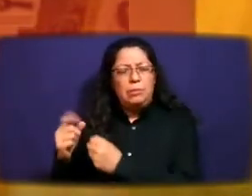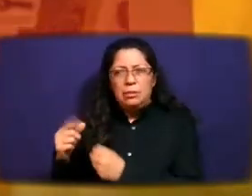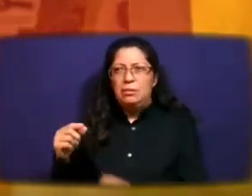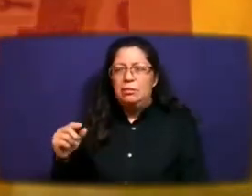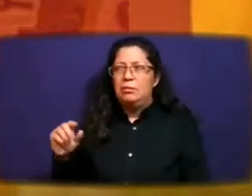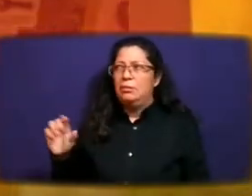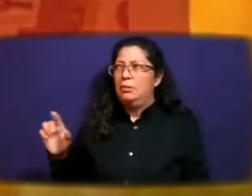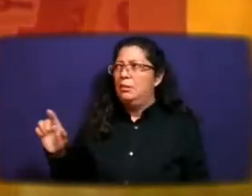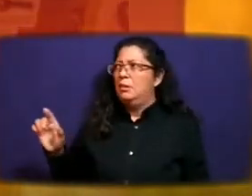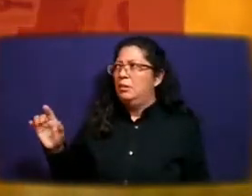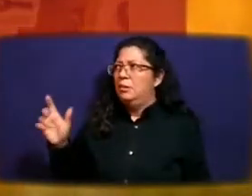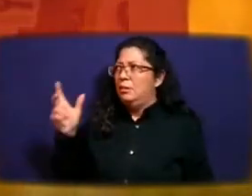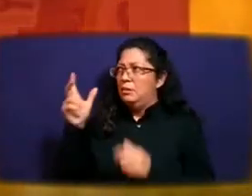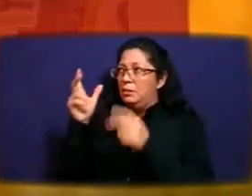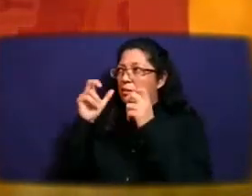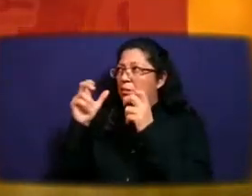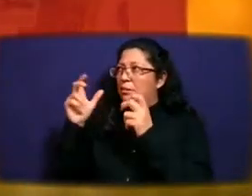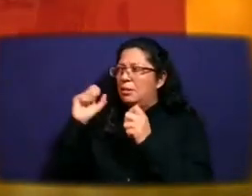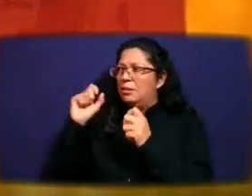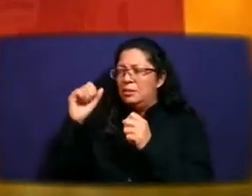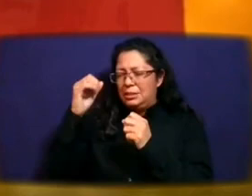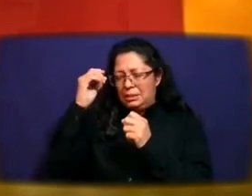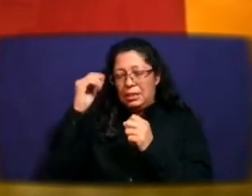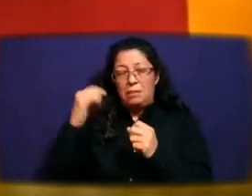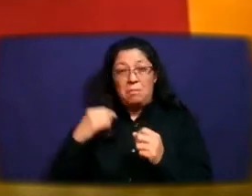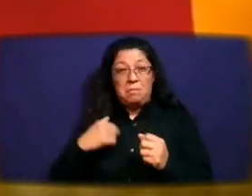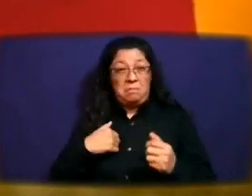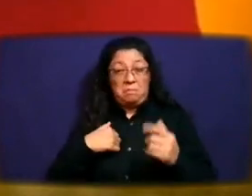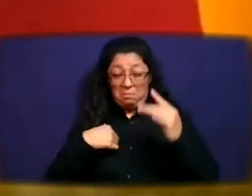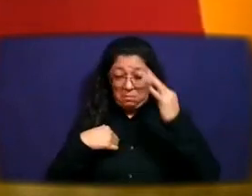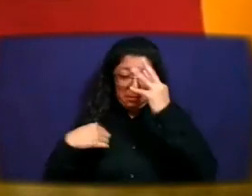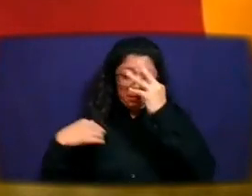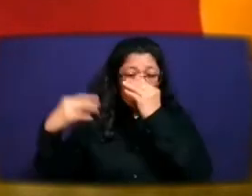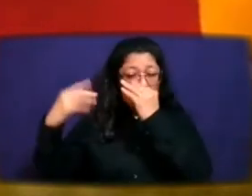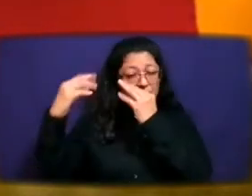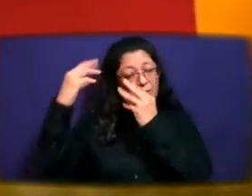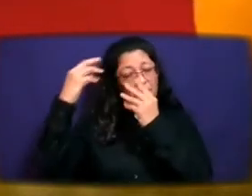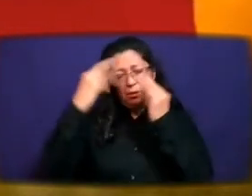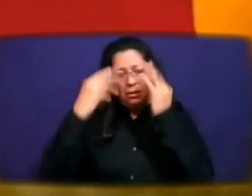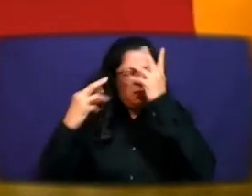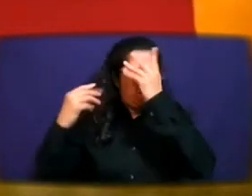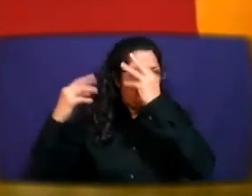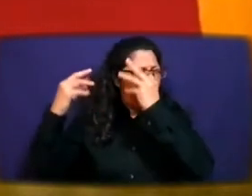talk. Ideas everywhere spill out my pockets.